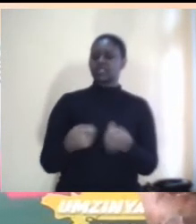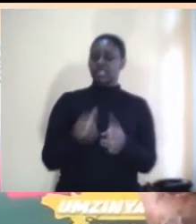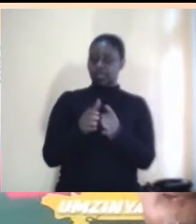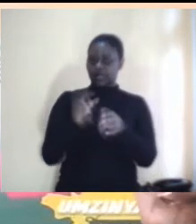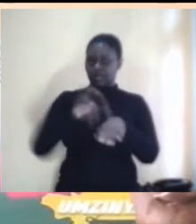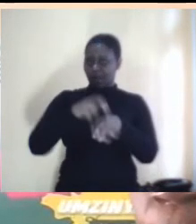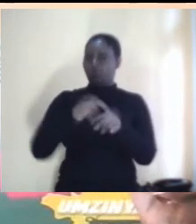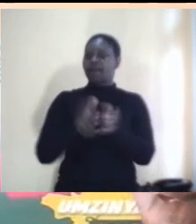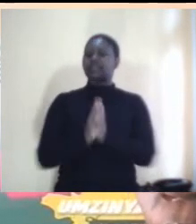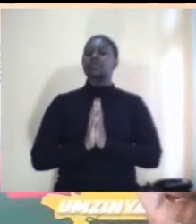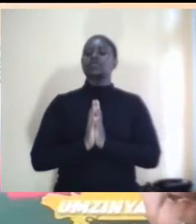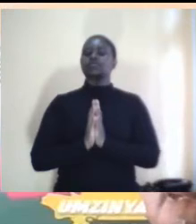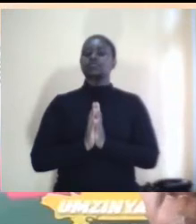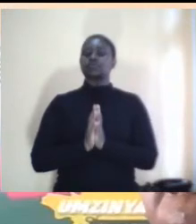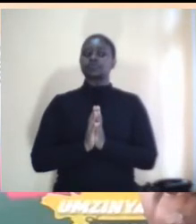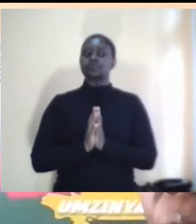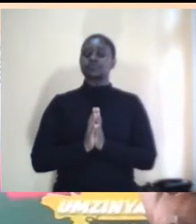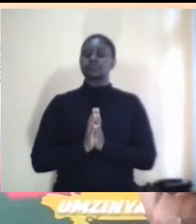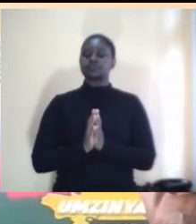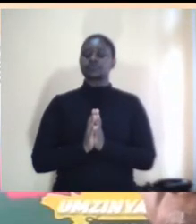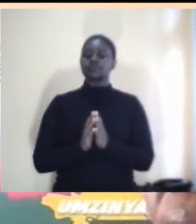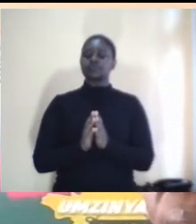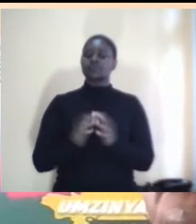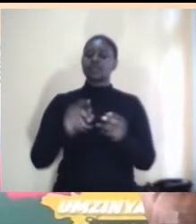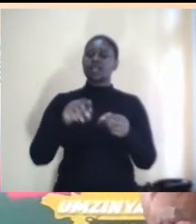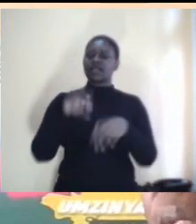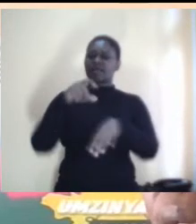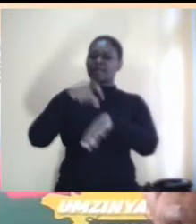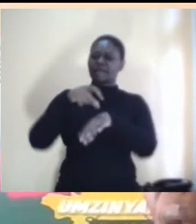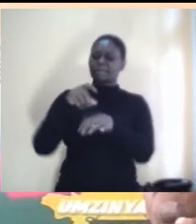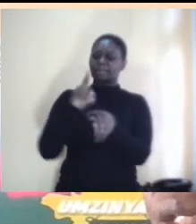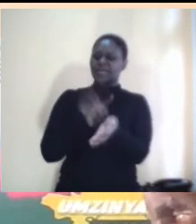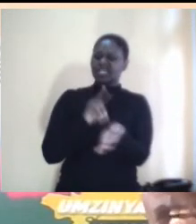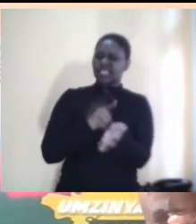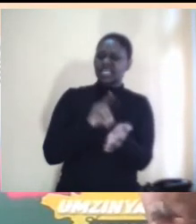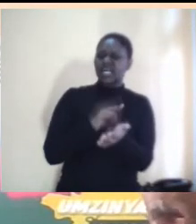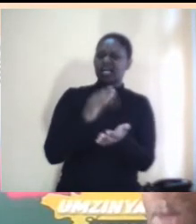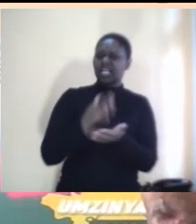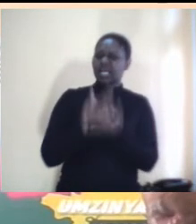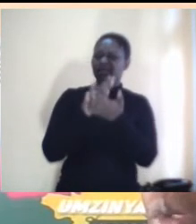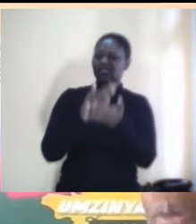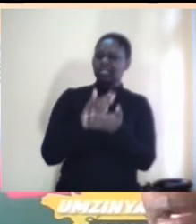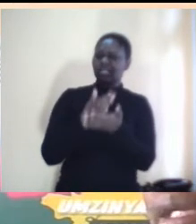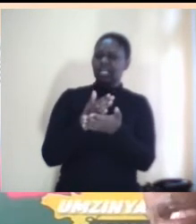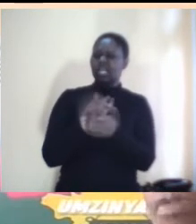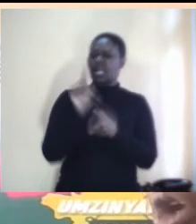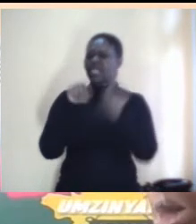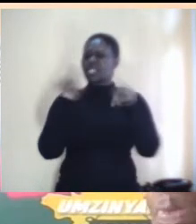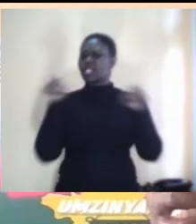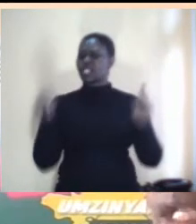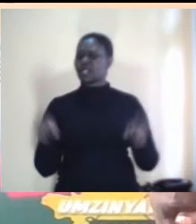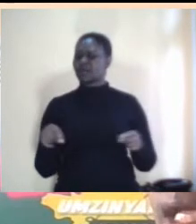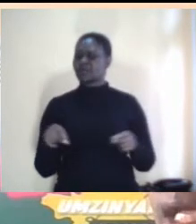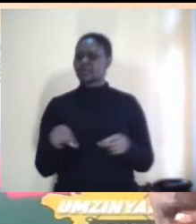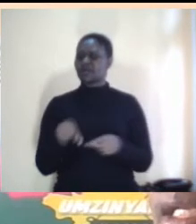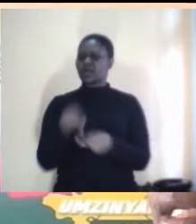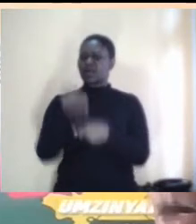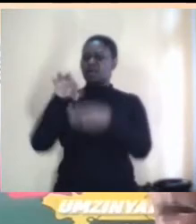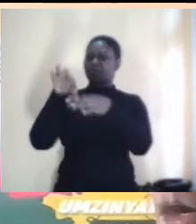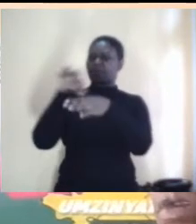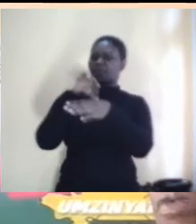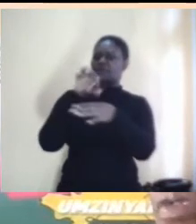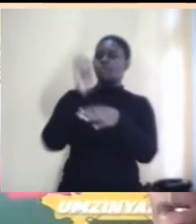requirement. The necessary for medical herbs and indigenous crops will be developed in